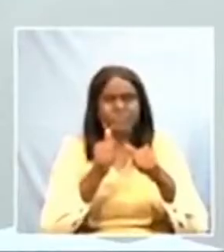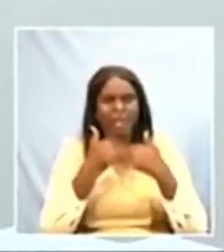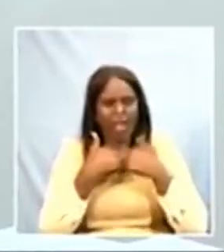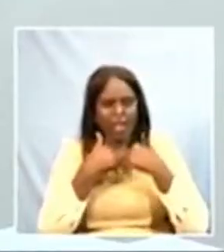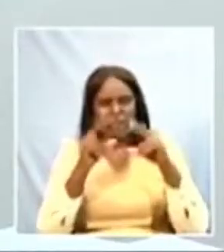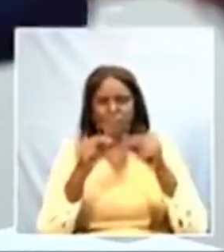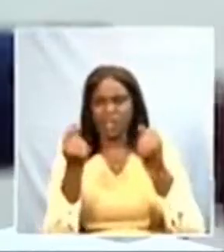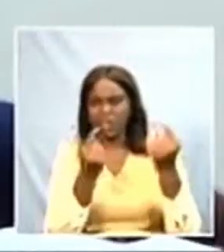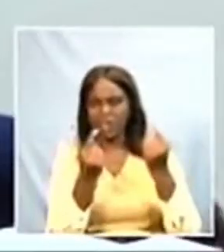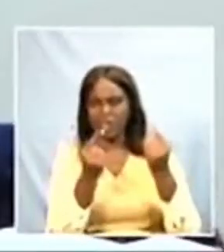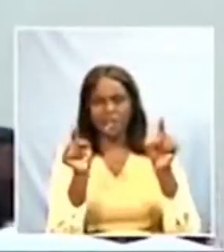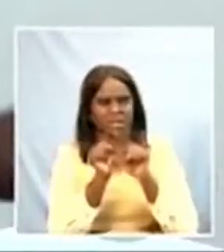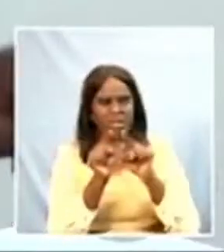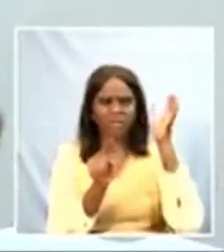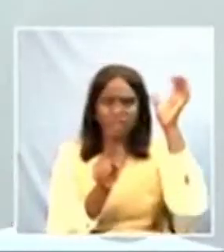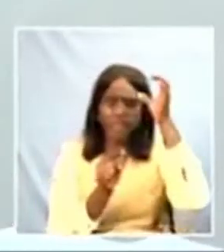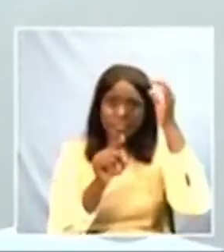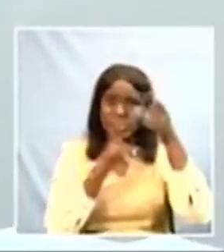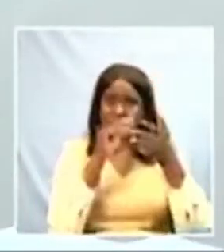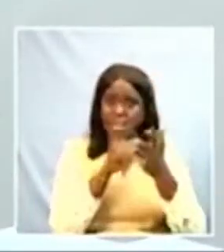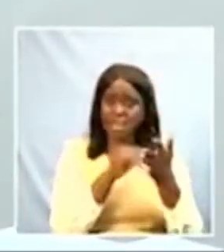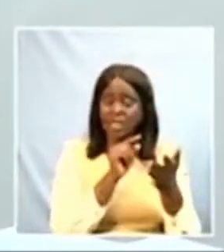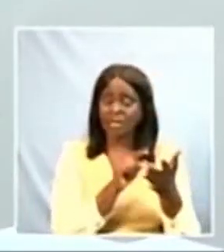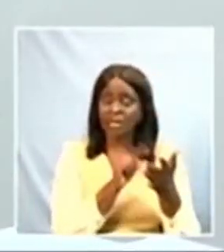those scenes at the Civic Center.